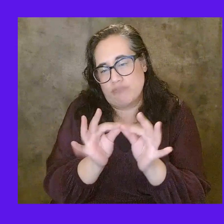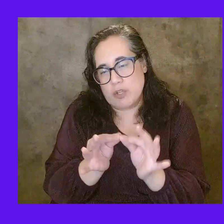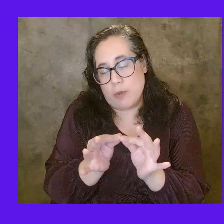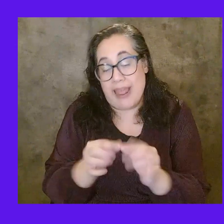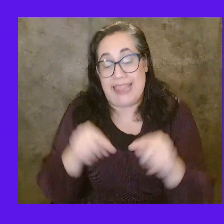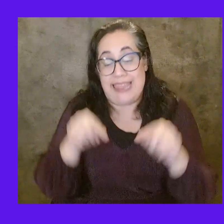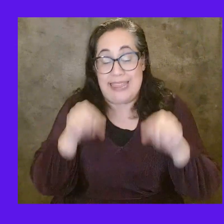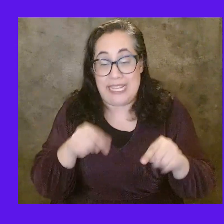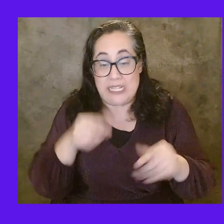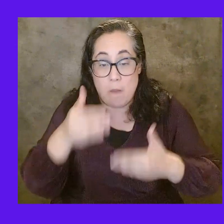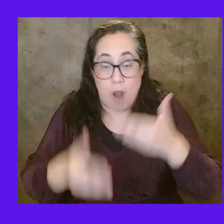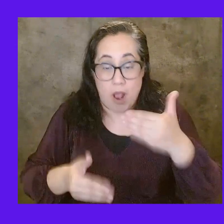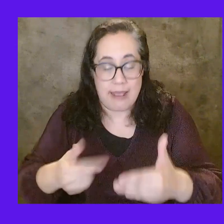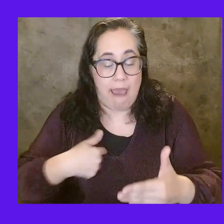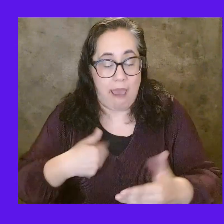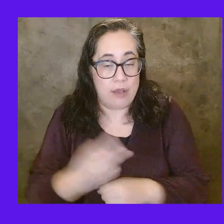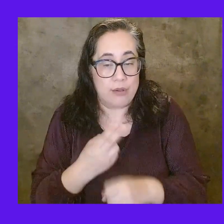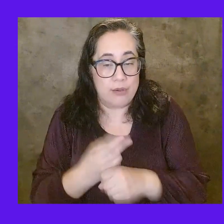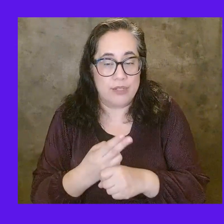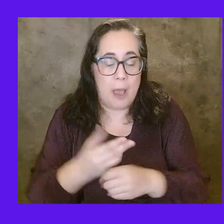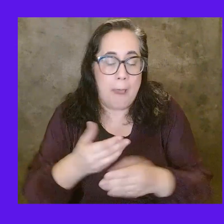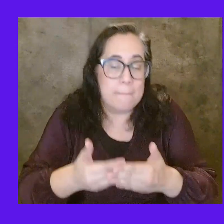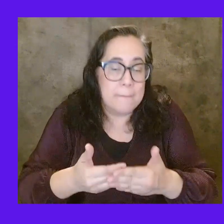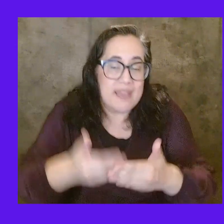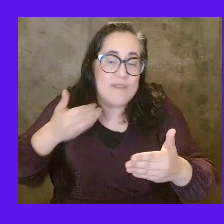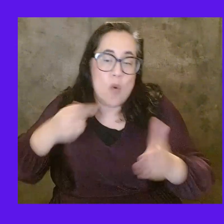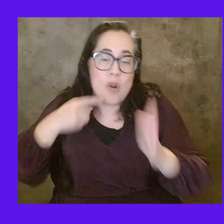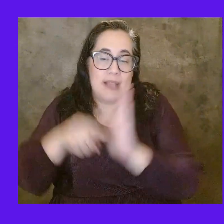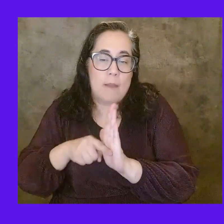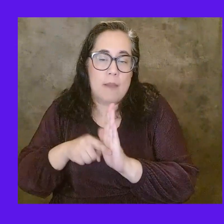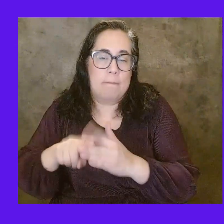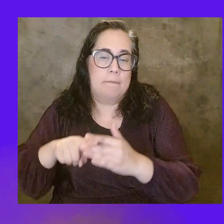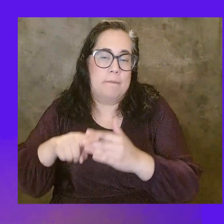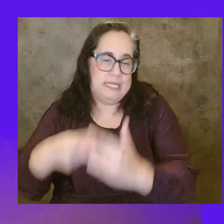process I use before an assignment begins.